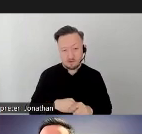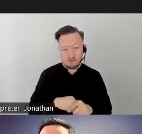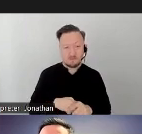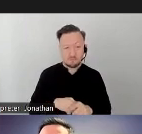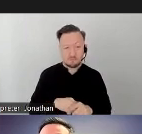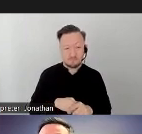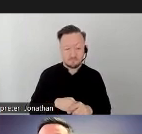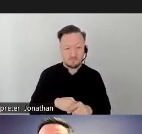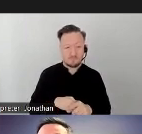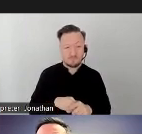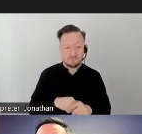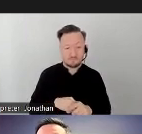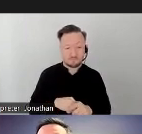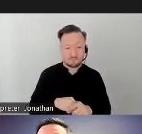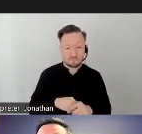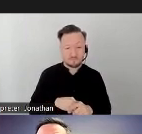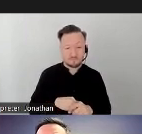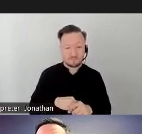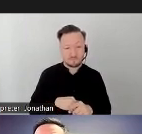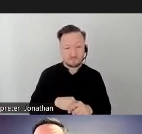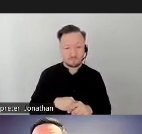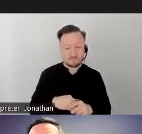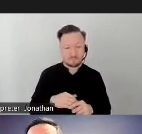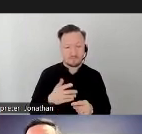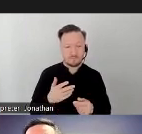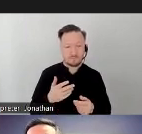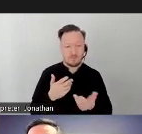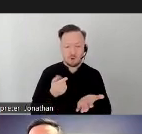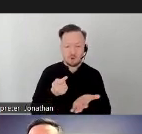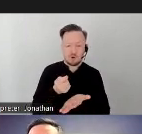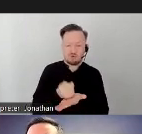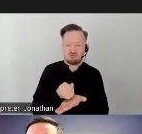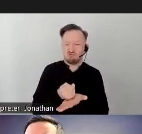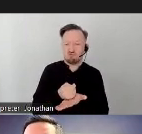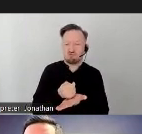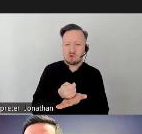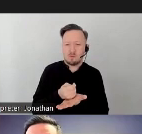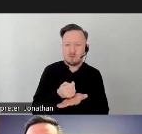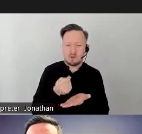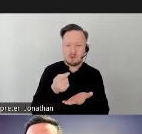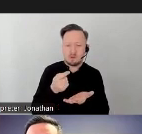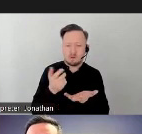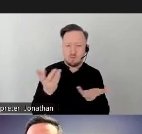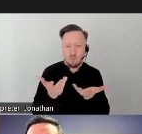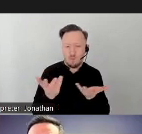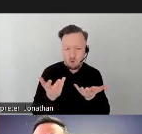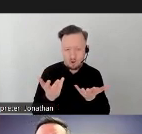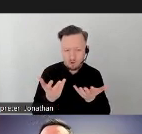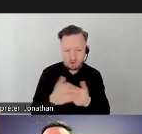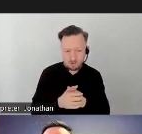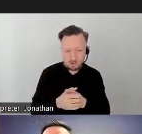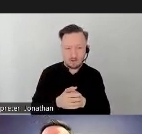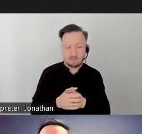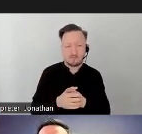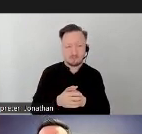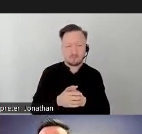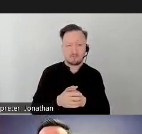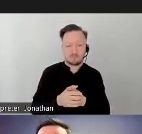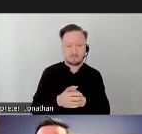So, what are the treatment modality for colorectal cancer? So you